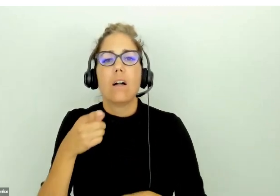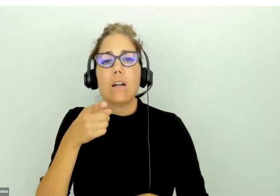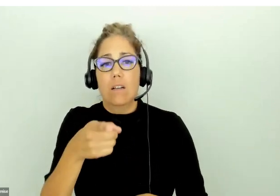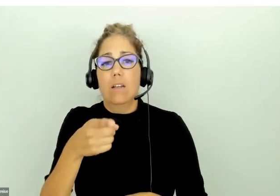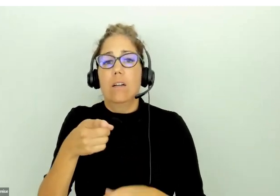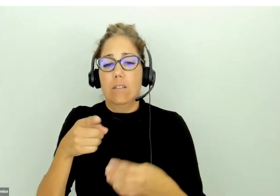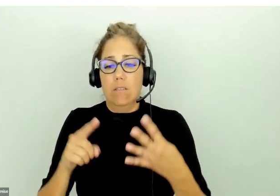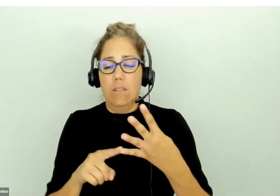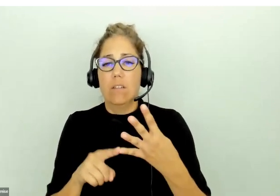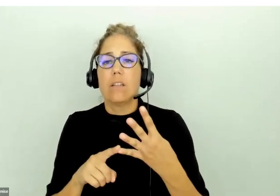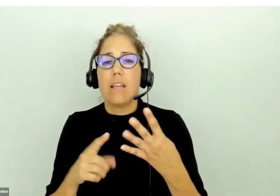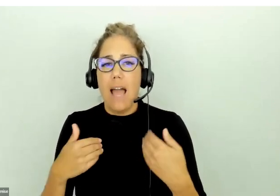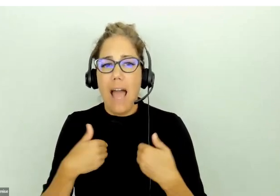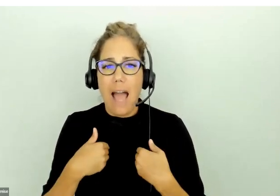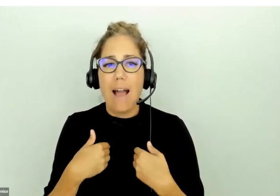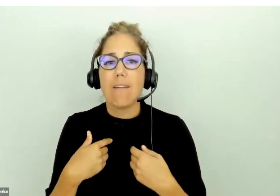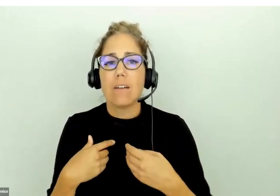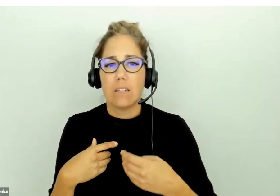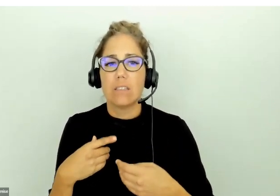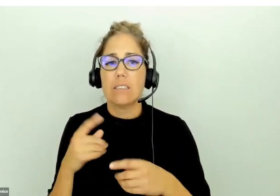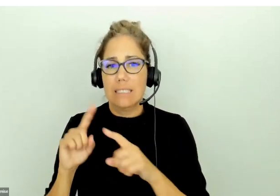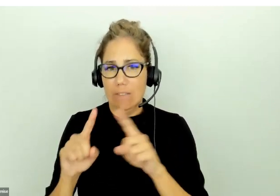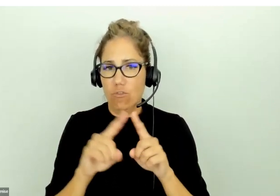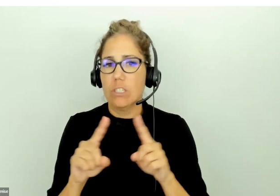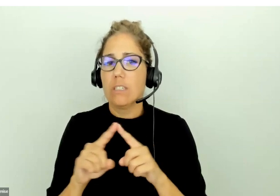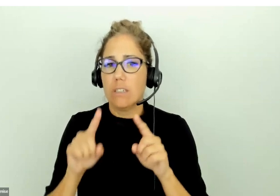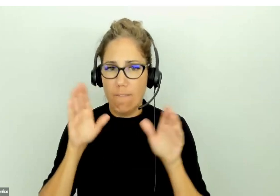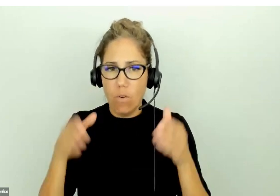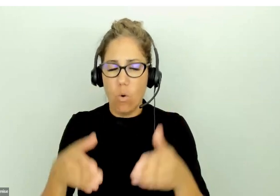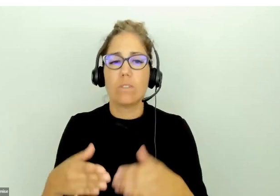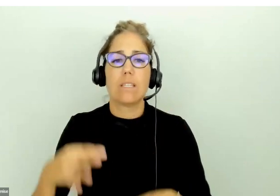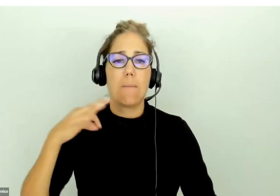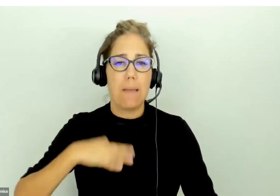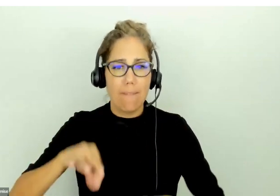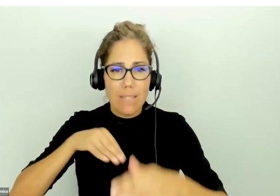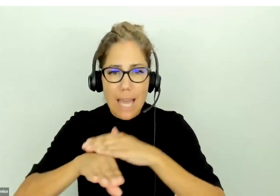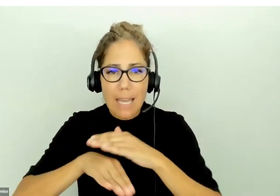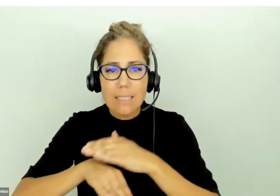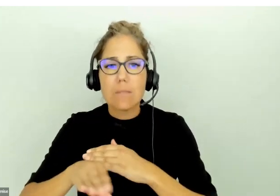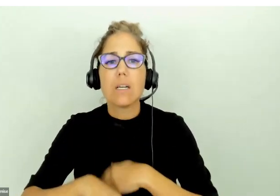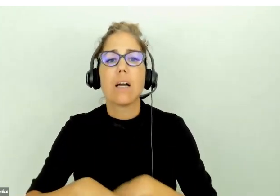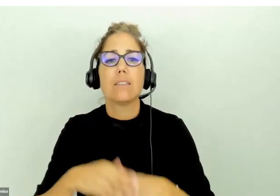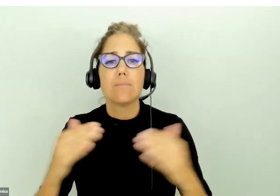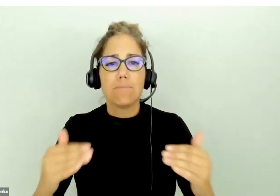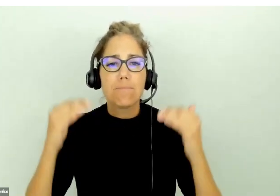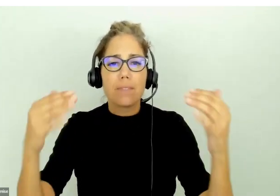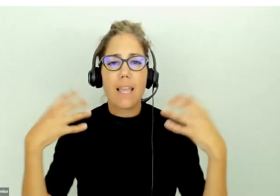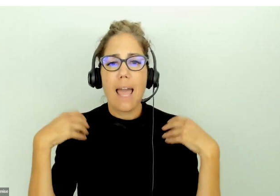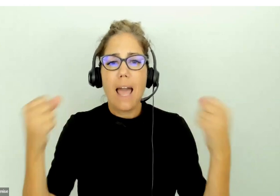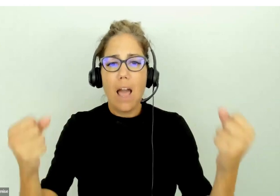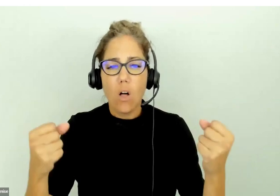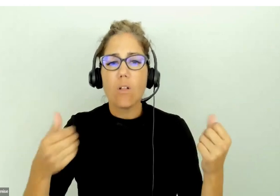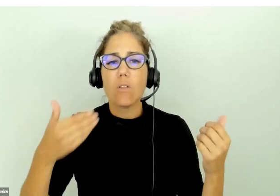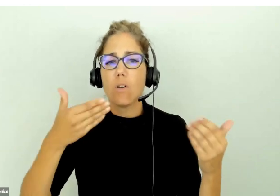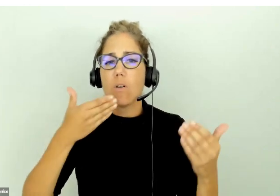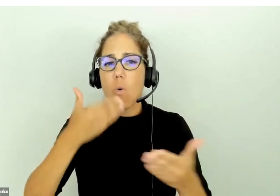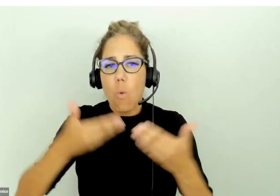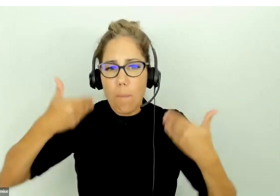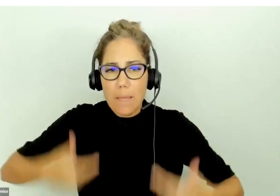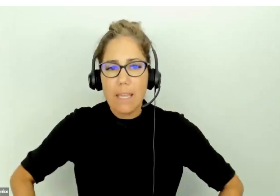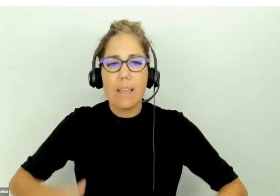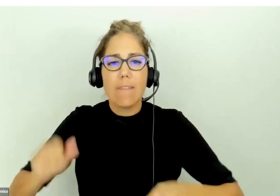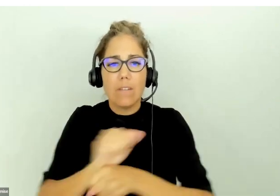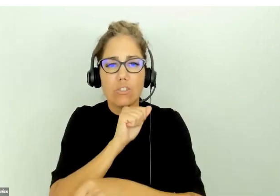areas: benefits access, optimize health, well-being, and functioning, and align health and human